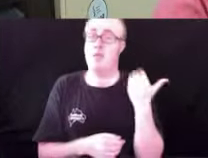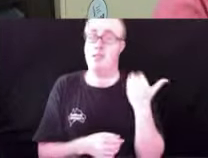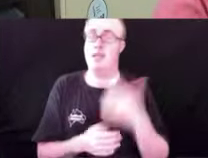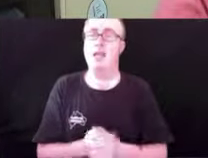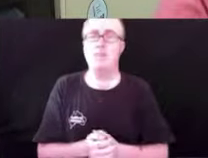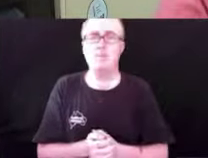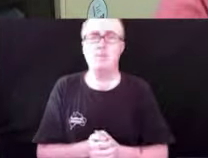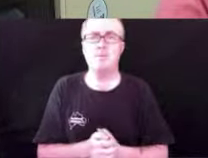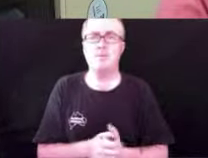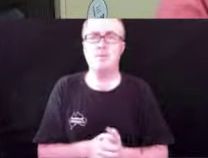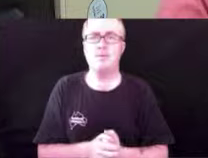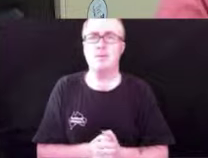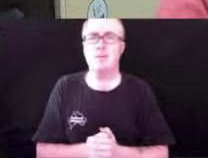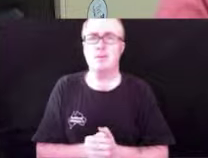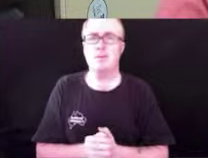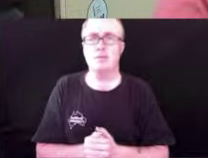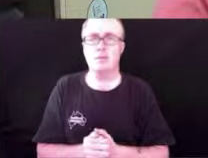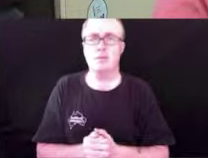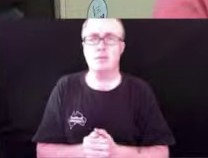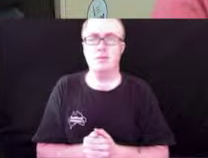But recently, I